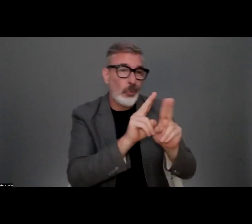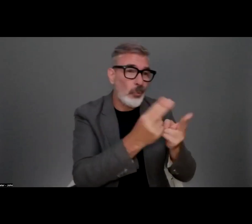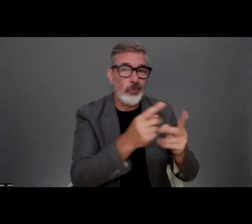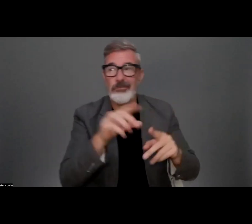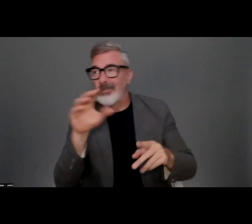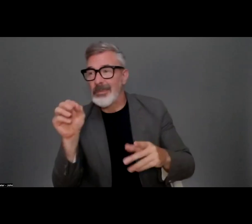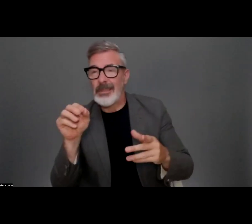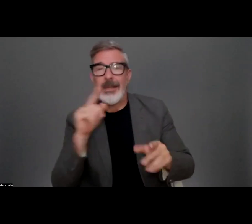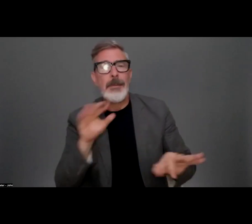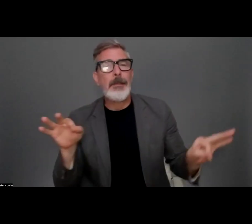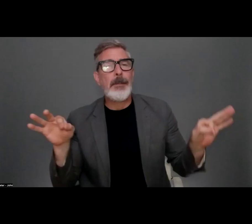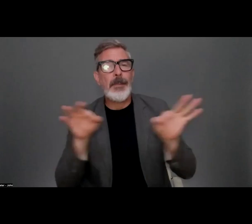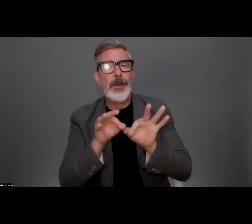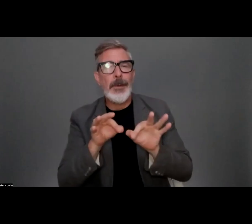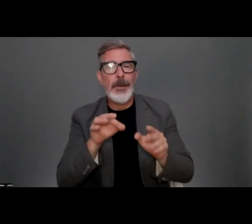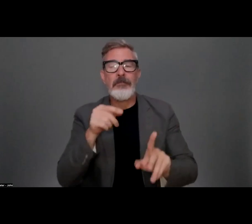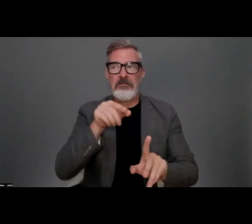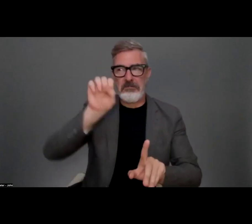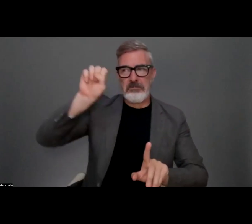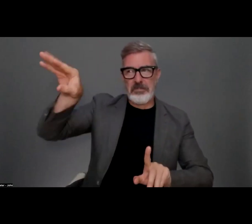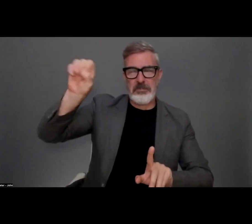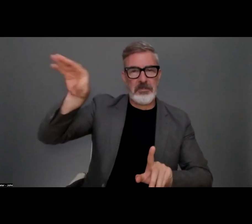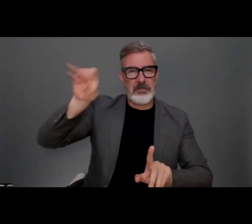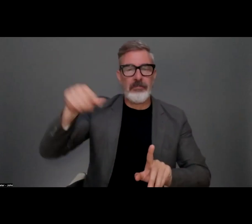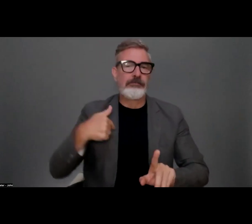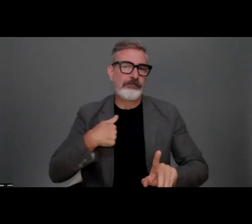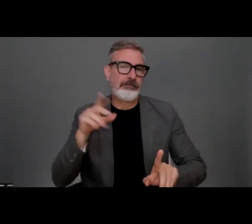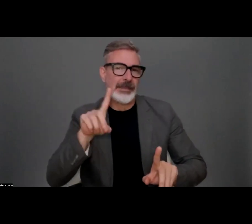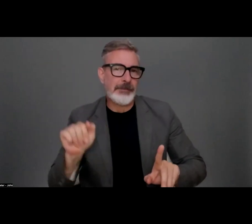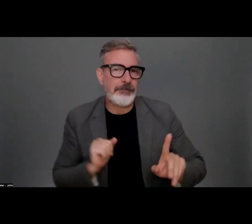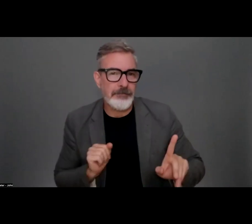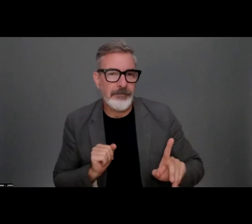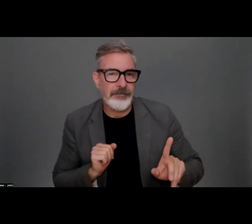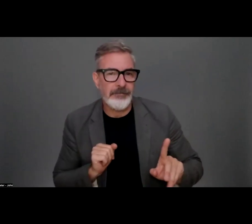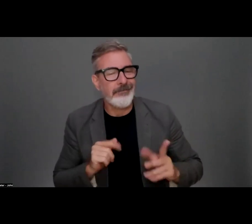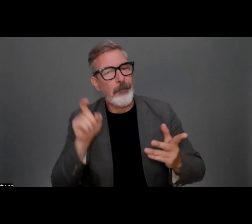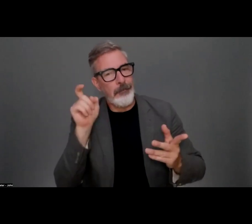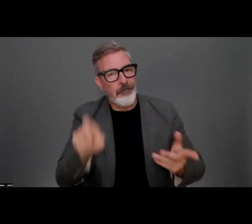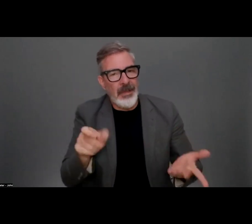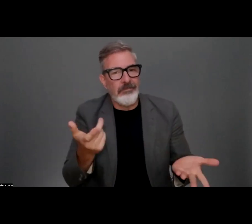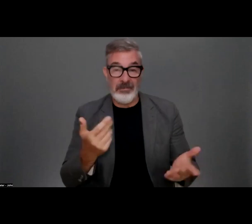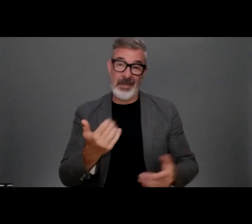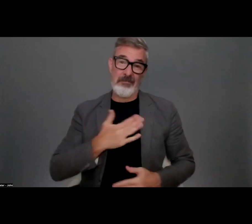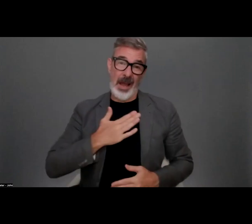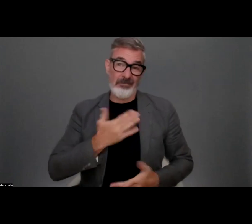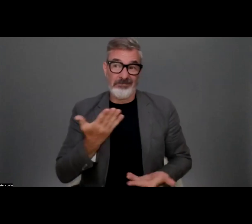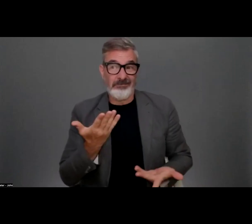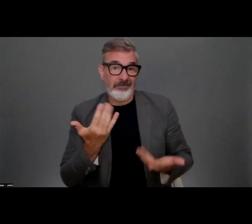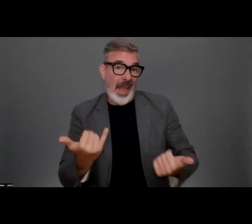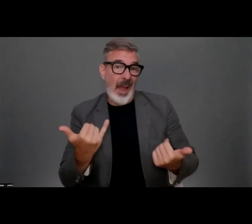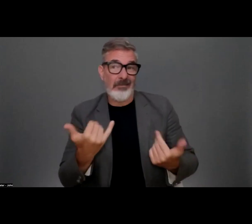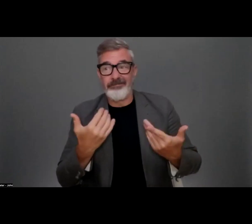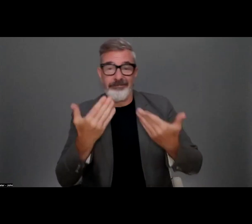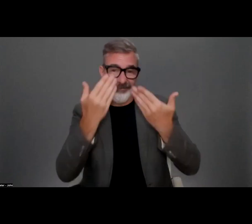room? So I bring up myself disclosing at this point, and the